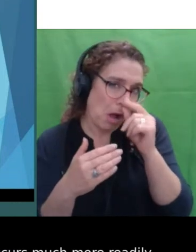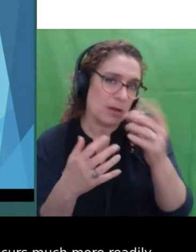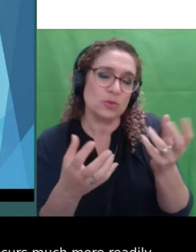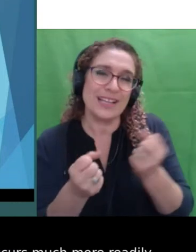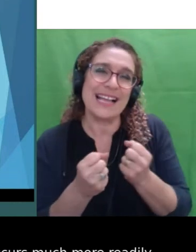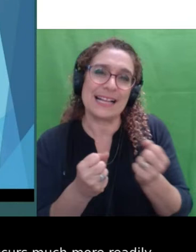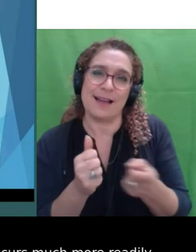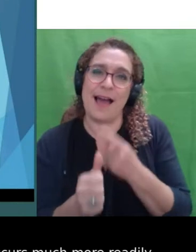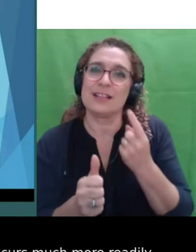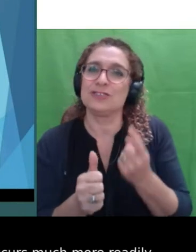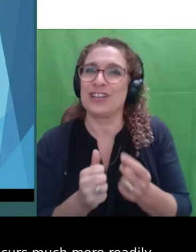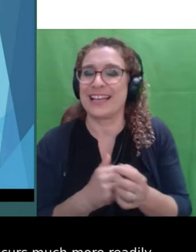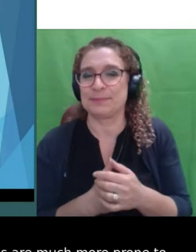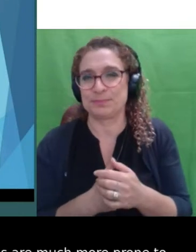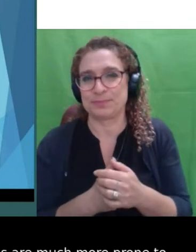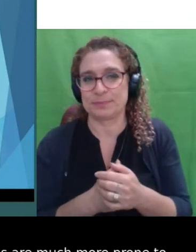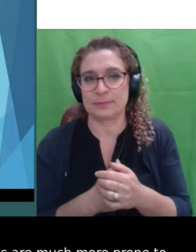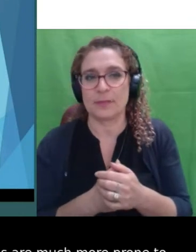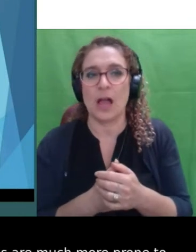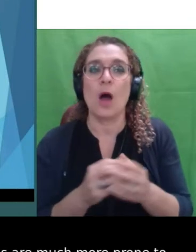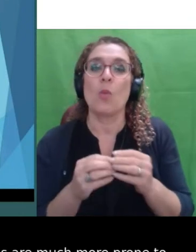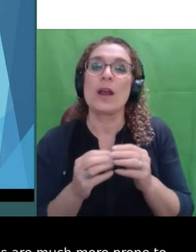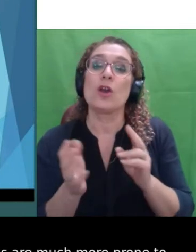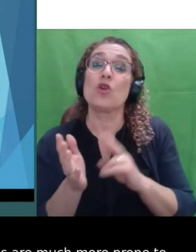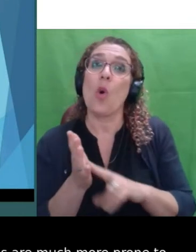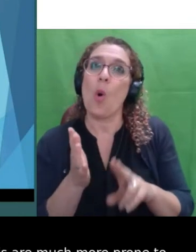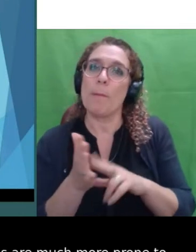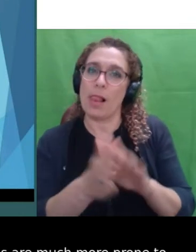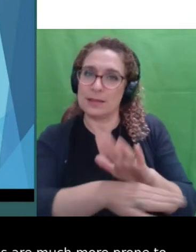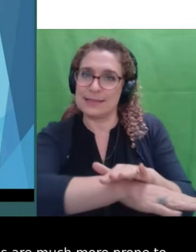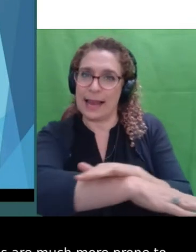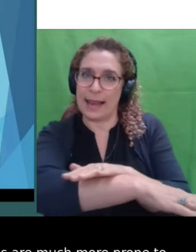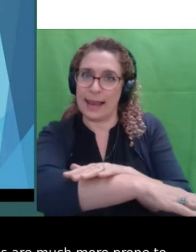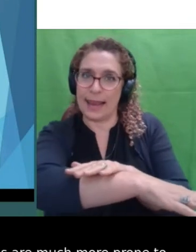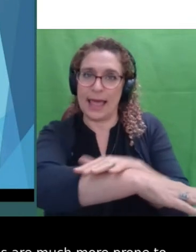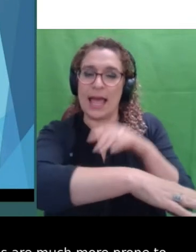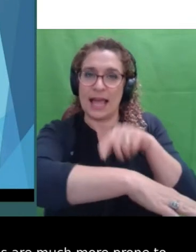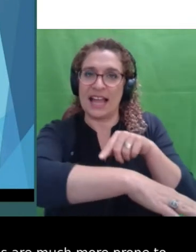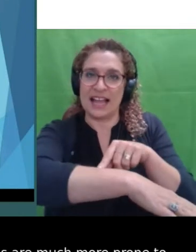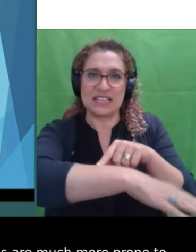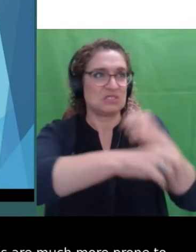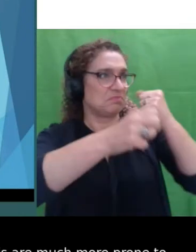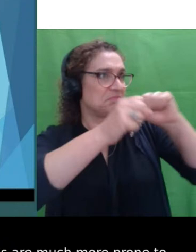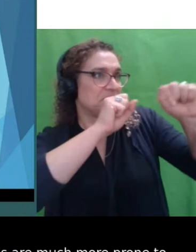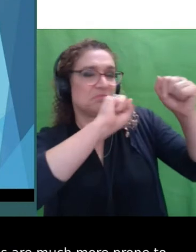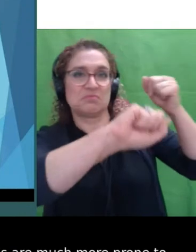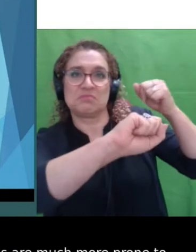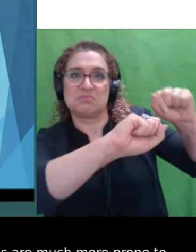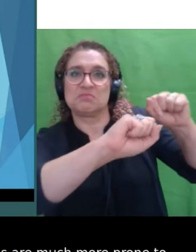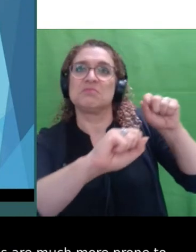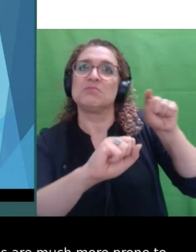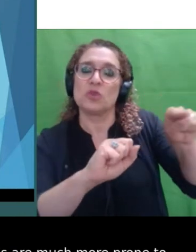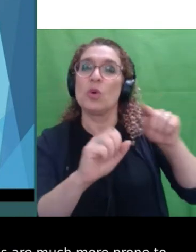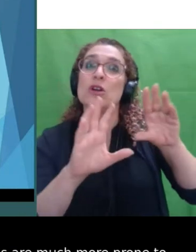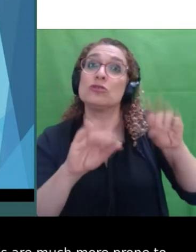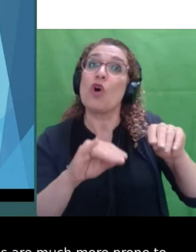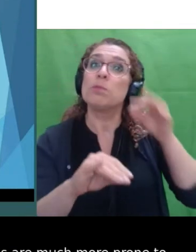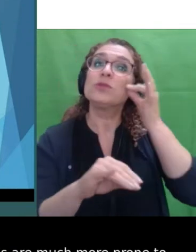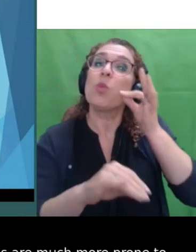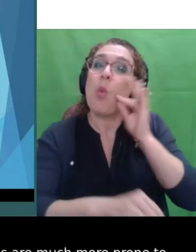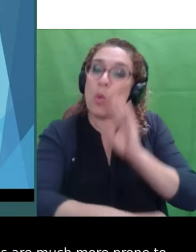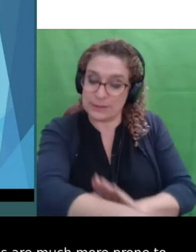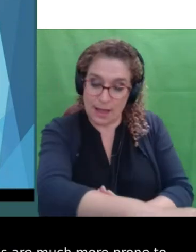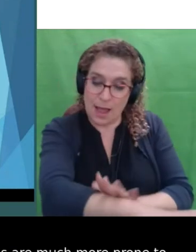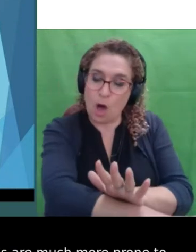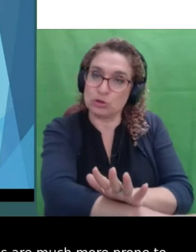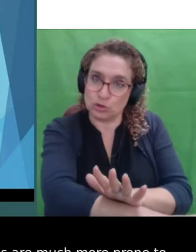so in normal skin we've got a normal barrier that's impenetrable to irritants and allergens and it prevents water loss from the body because there is a high